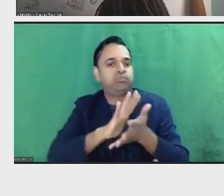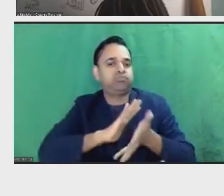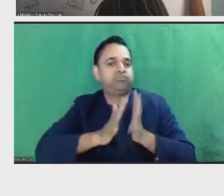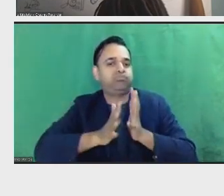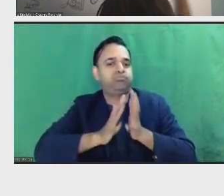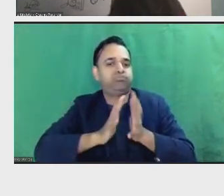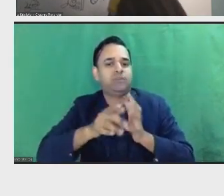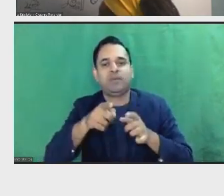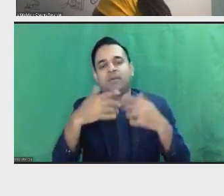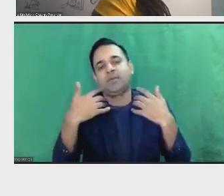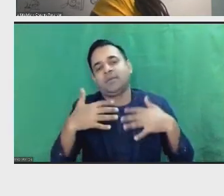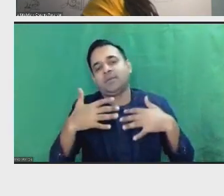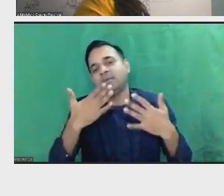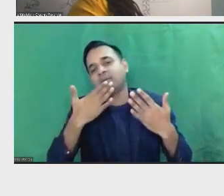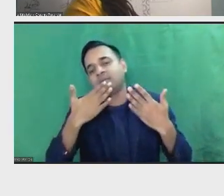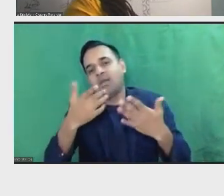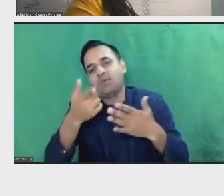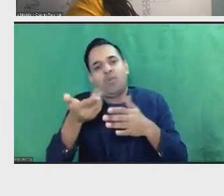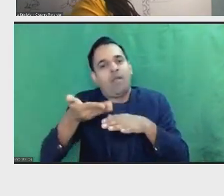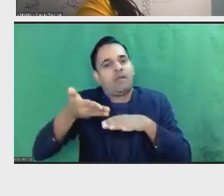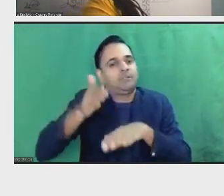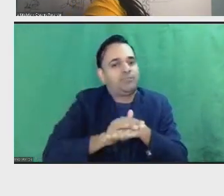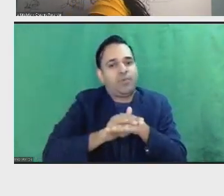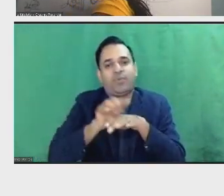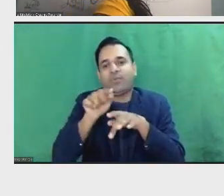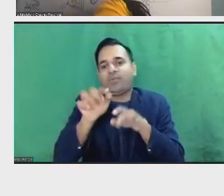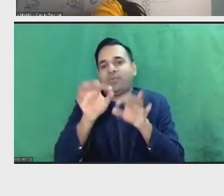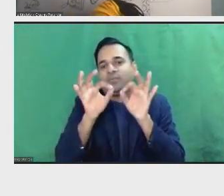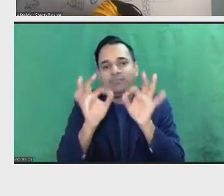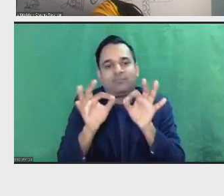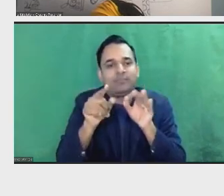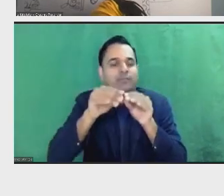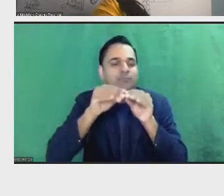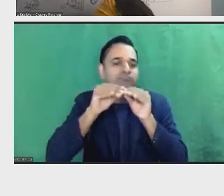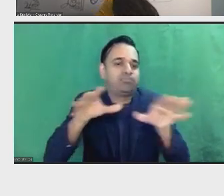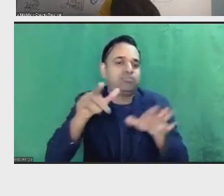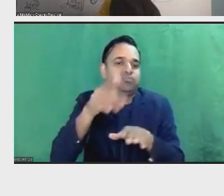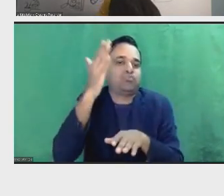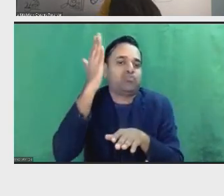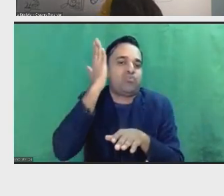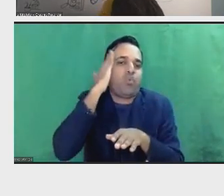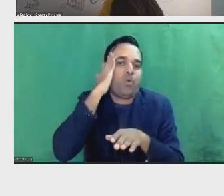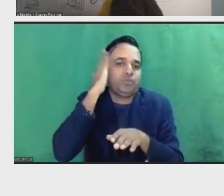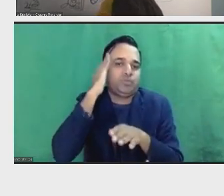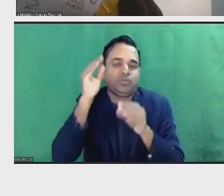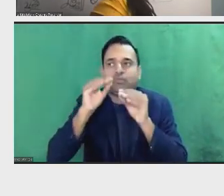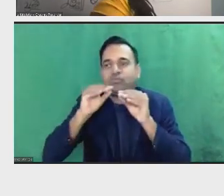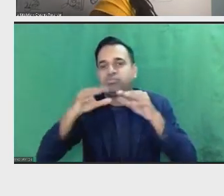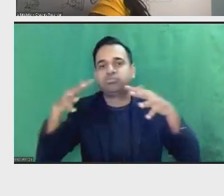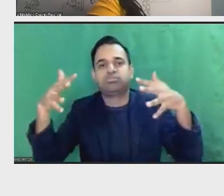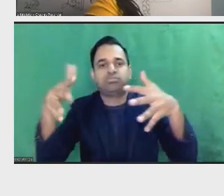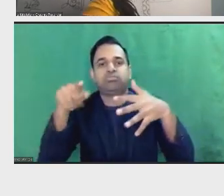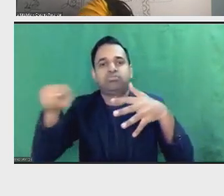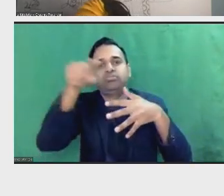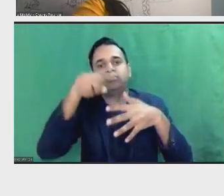our knowledge, our work to a wider audience. Of course, to the moderators, Maya,